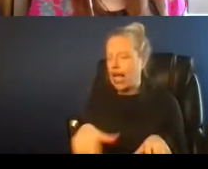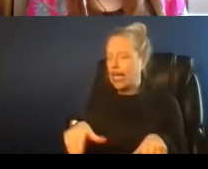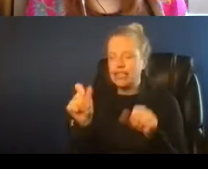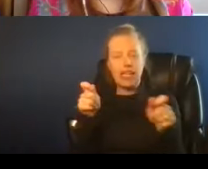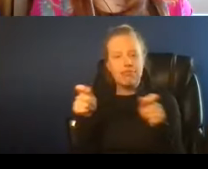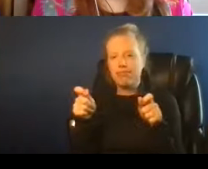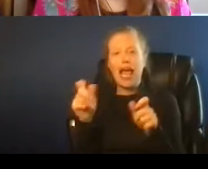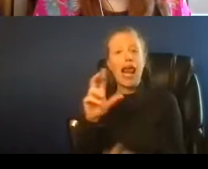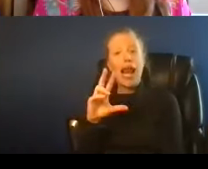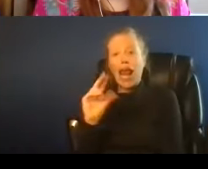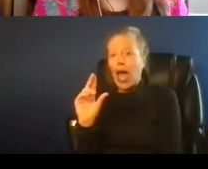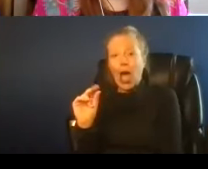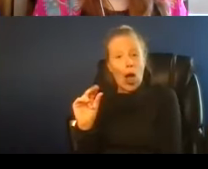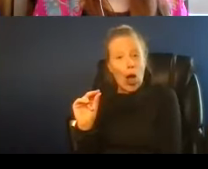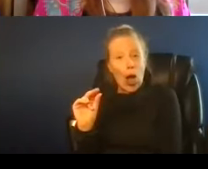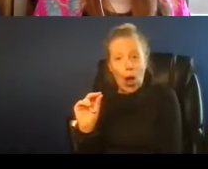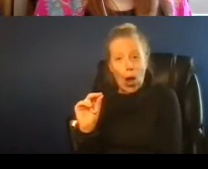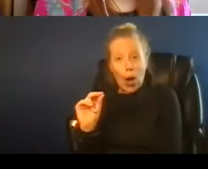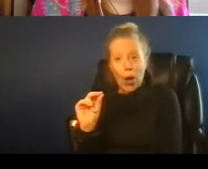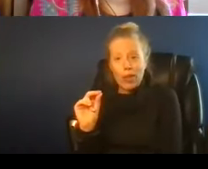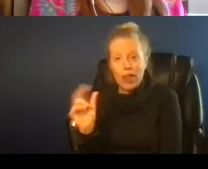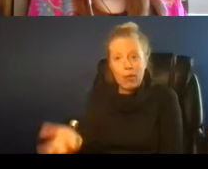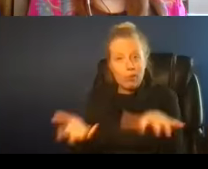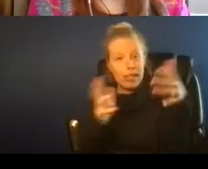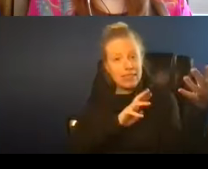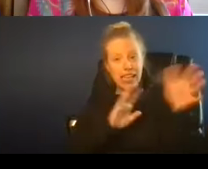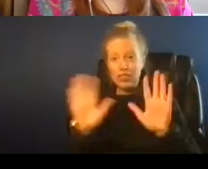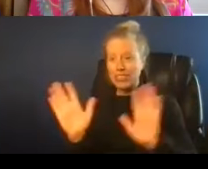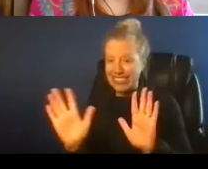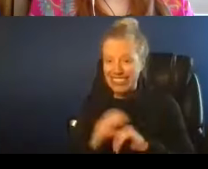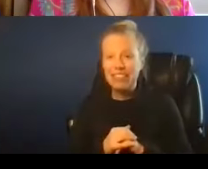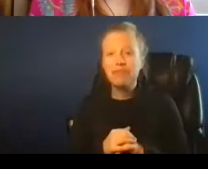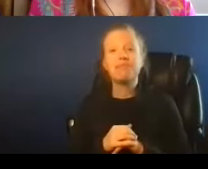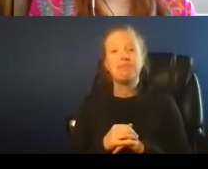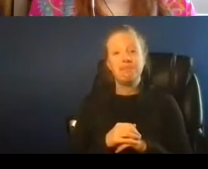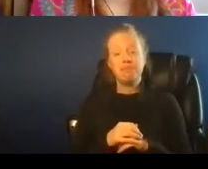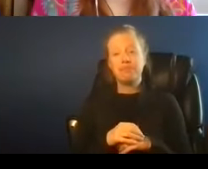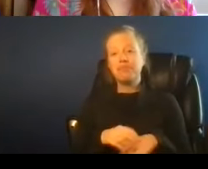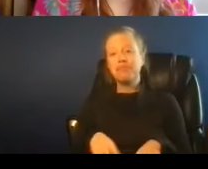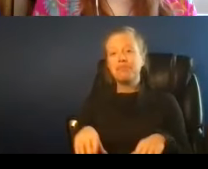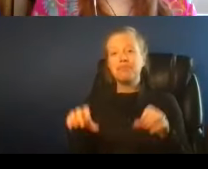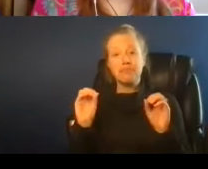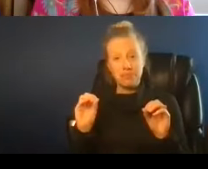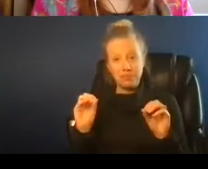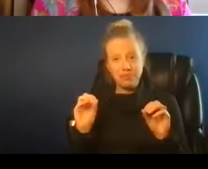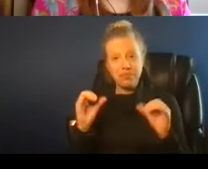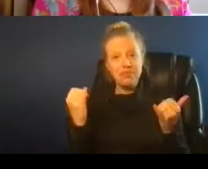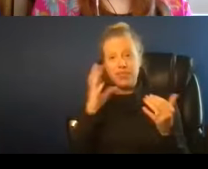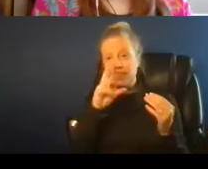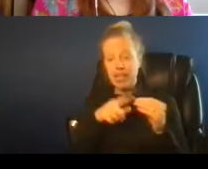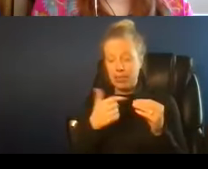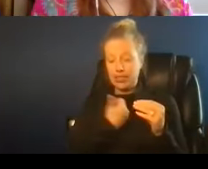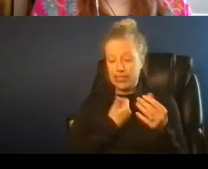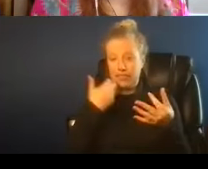No, that would be disastrous. All right. So we've talked about